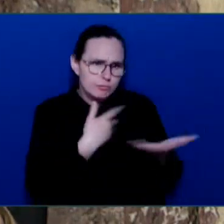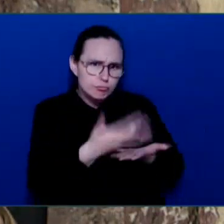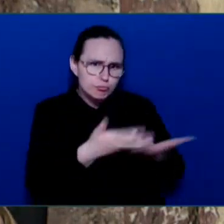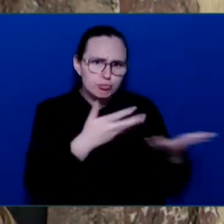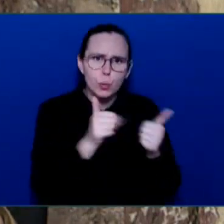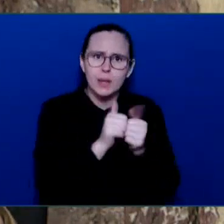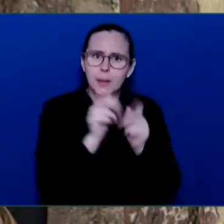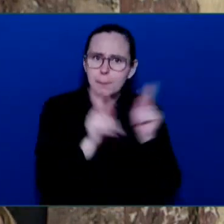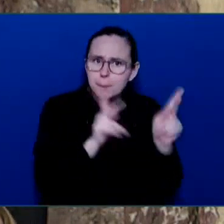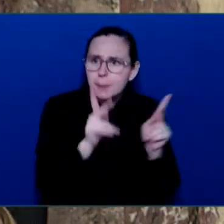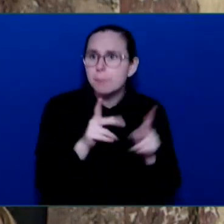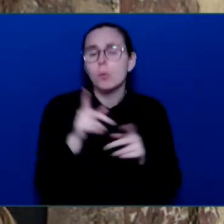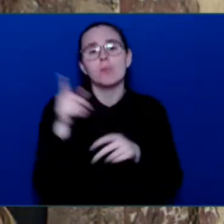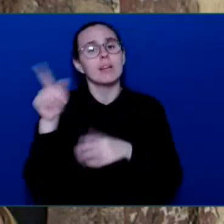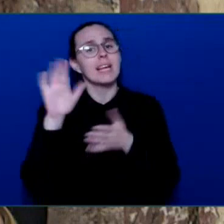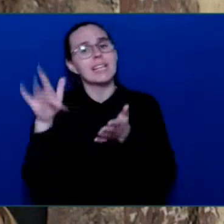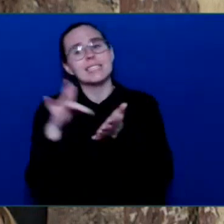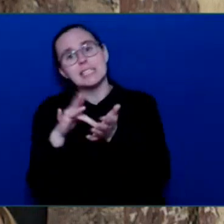repeatedly come up and say how